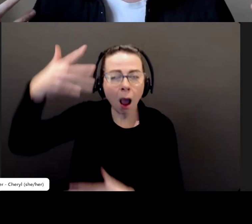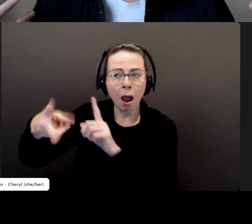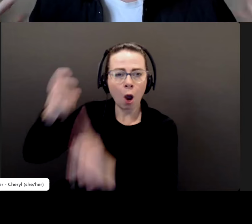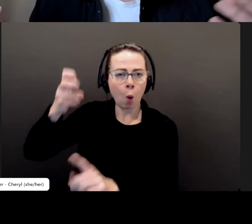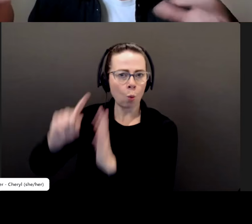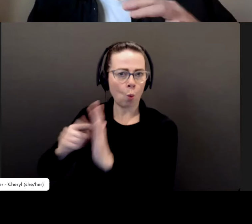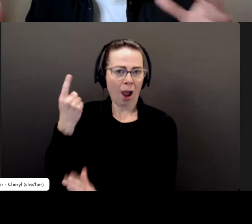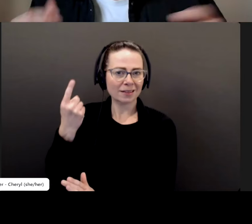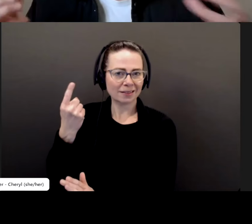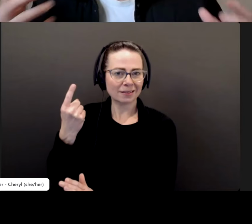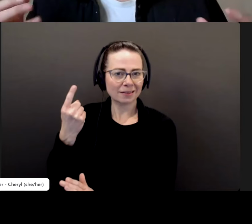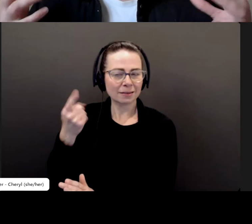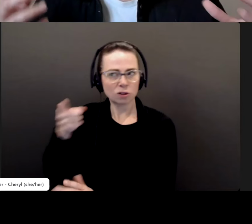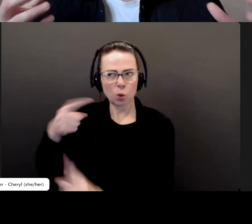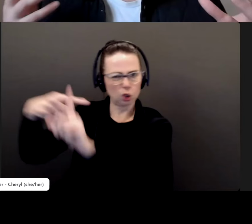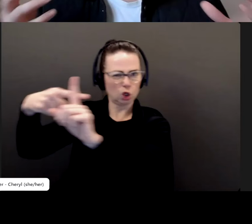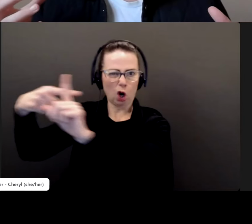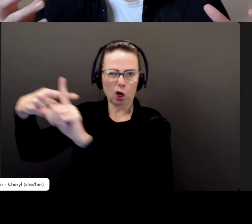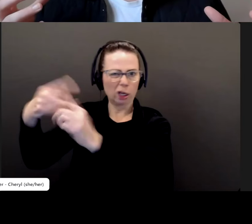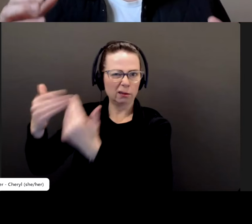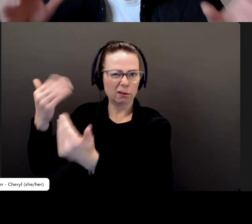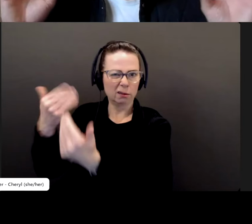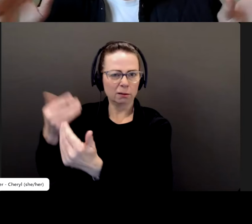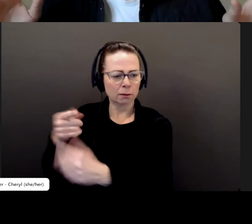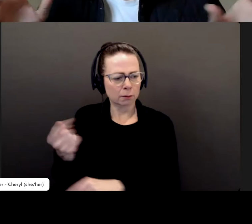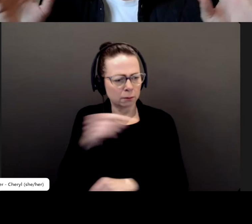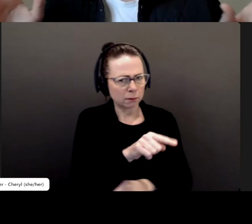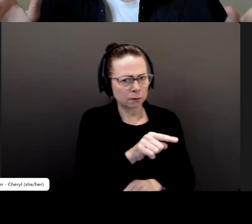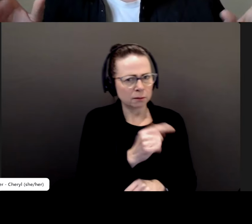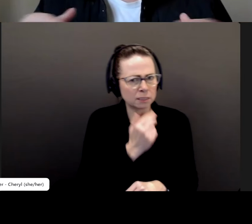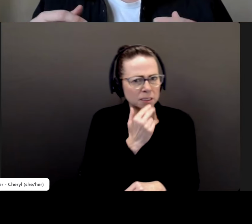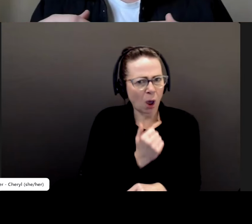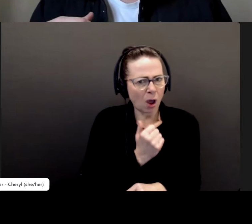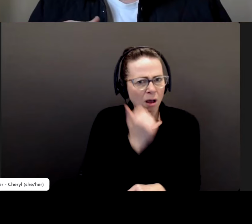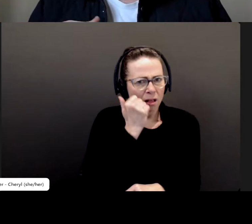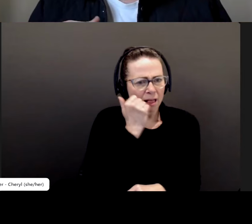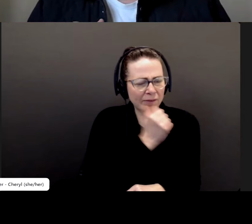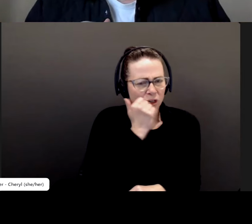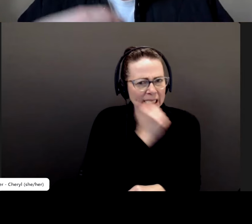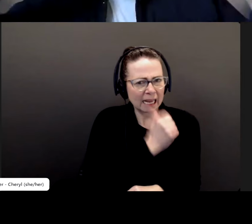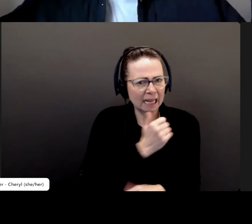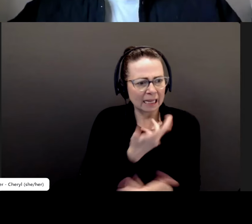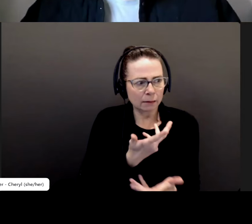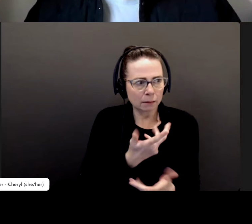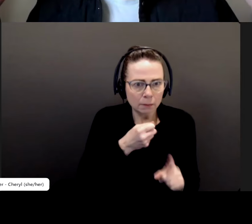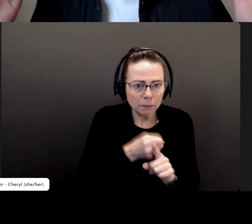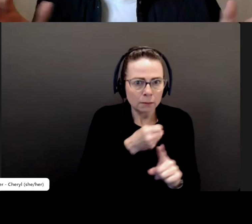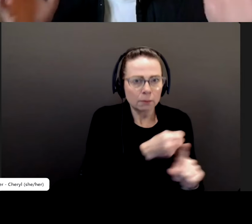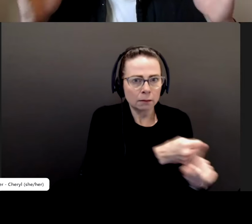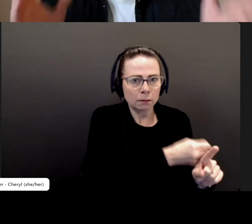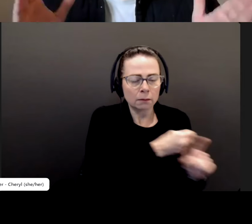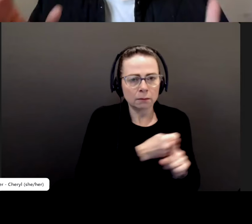online or use anything? The kind of people that care about those breaches care about that company because there's a billion